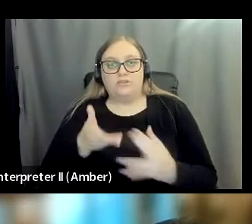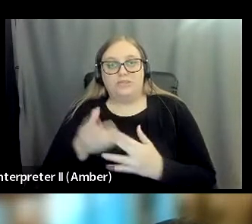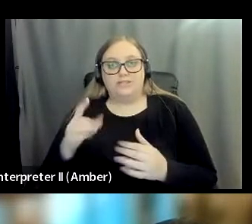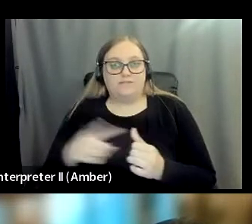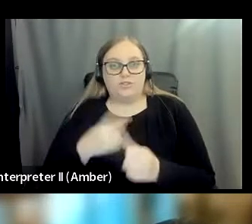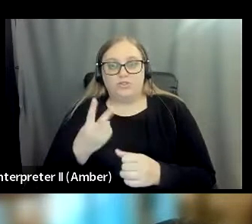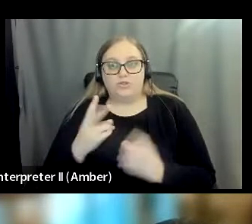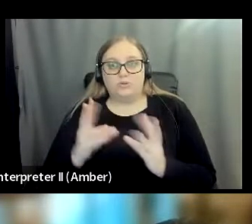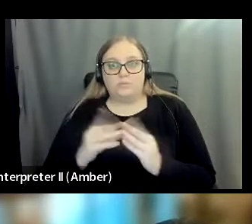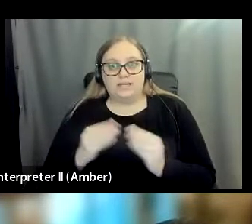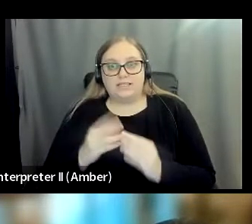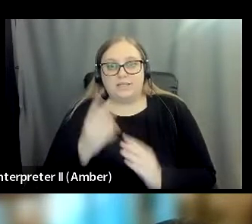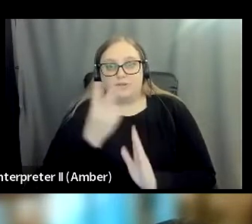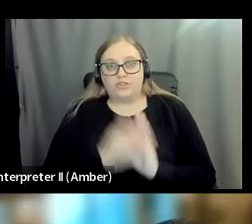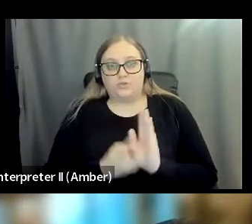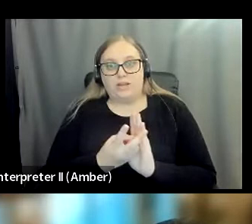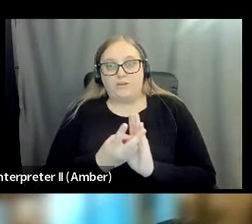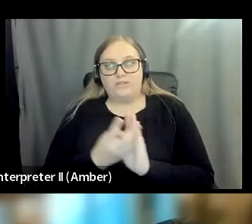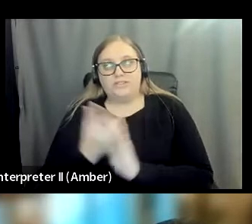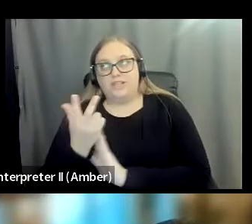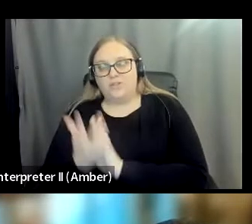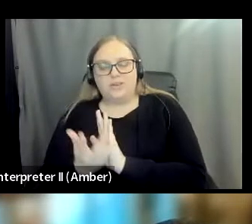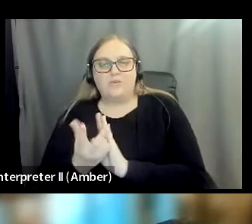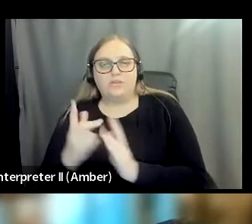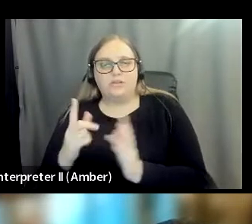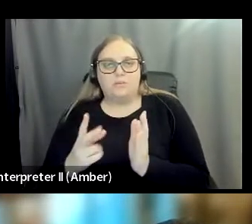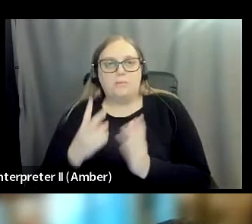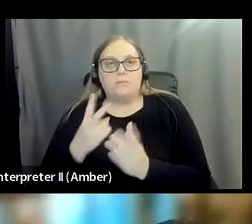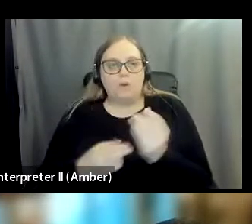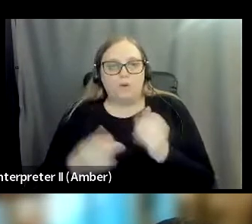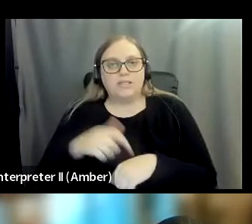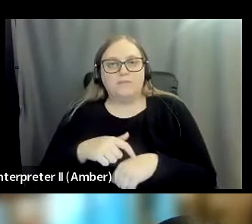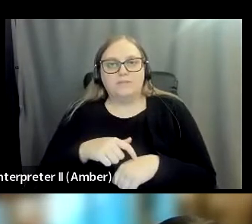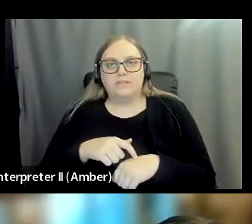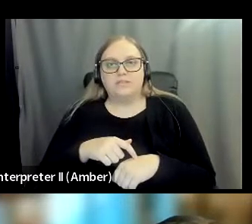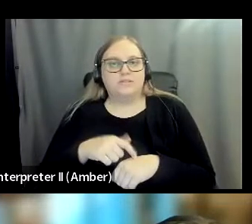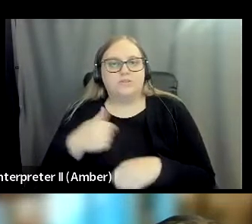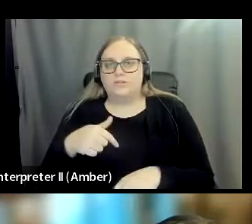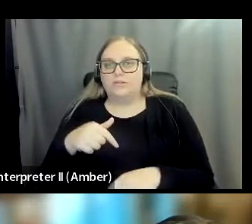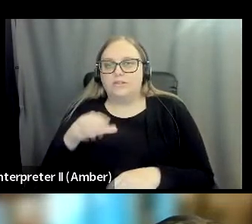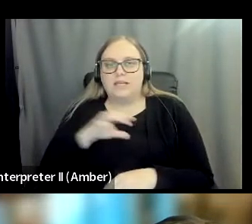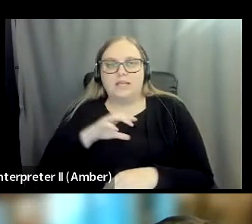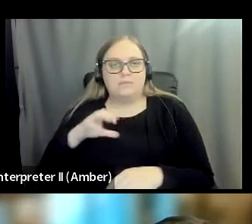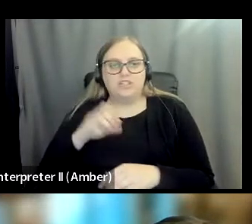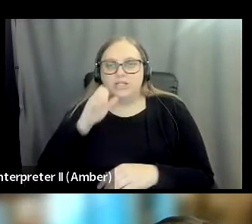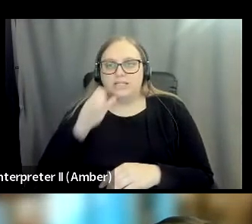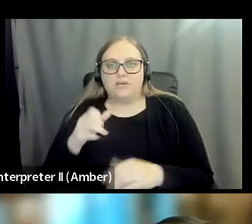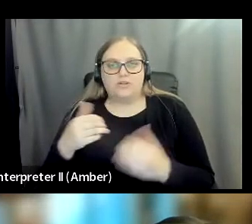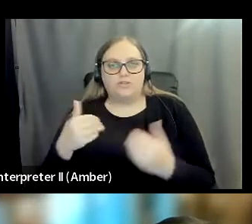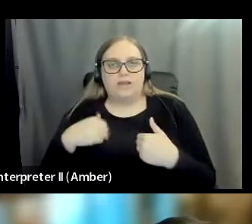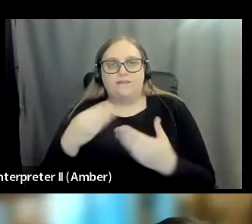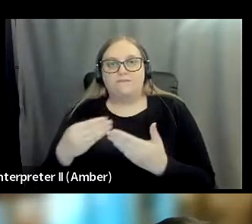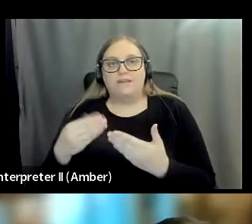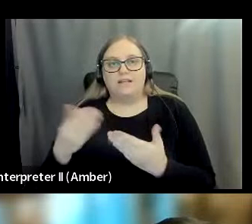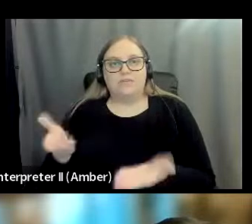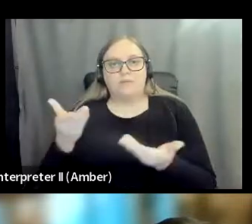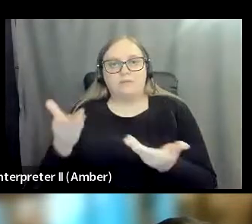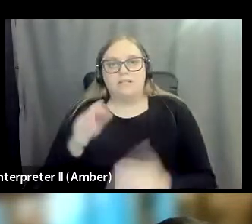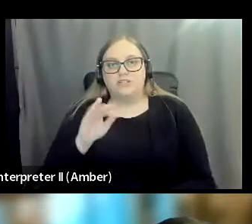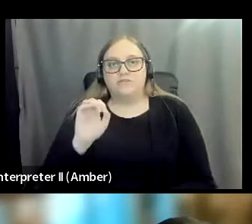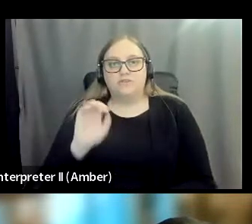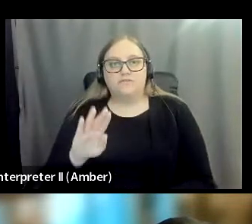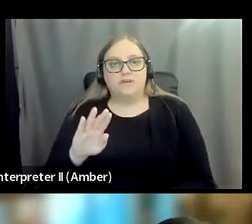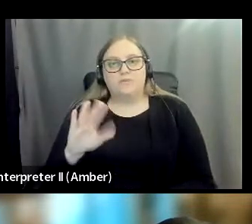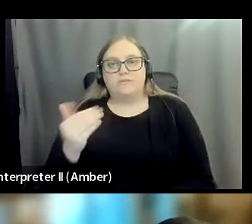meetings, both of which were 2 hours, 3 hours in length, both times, the commission is not going to have funding recommendations by February